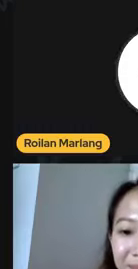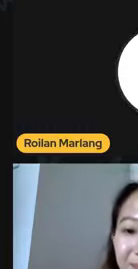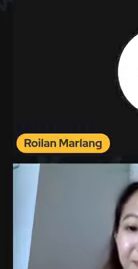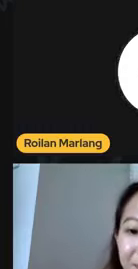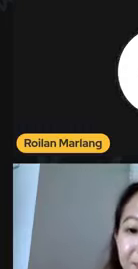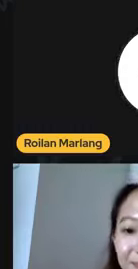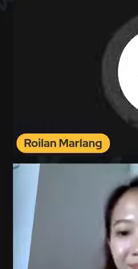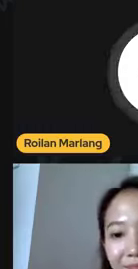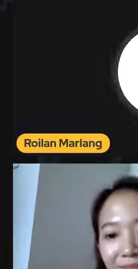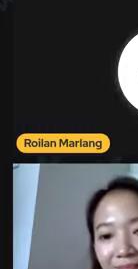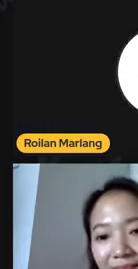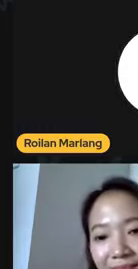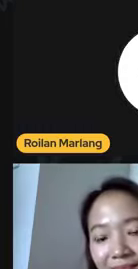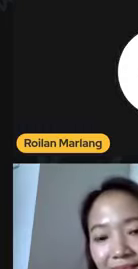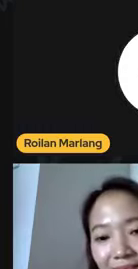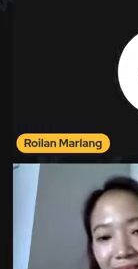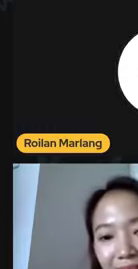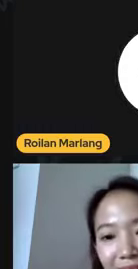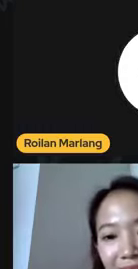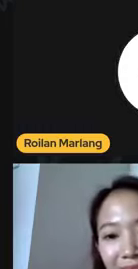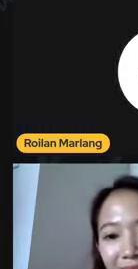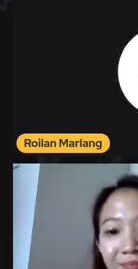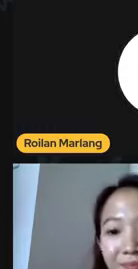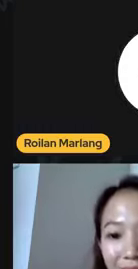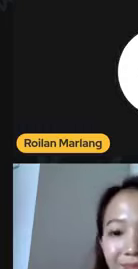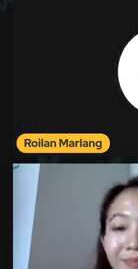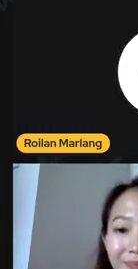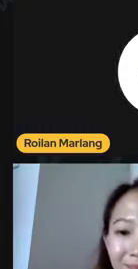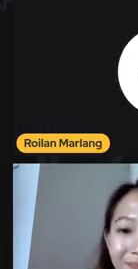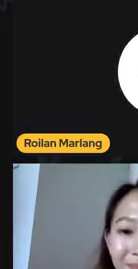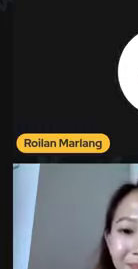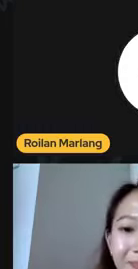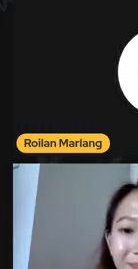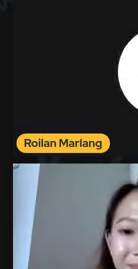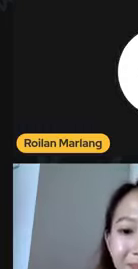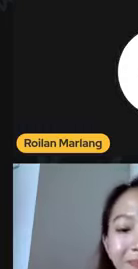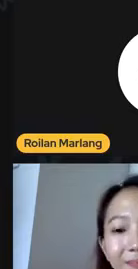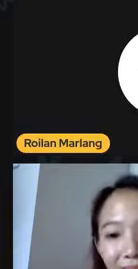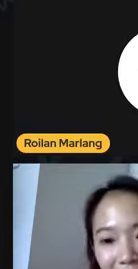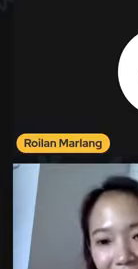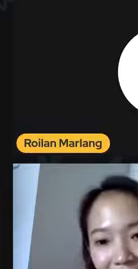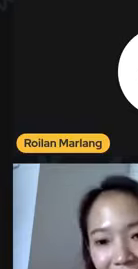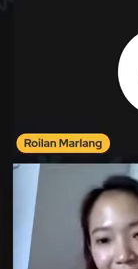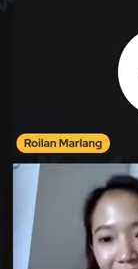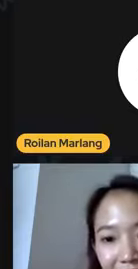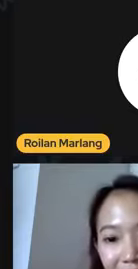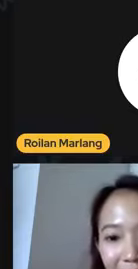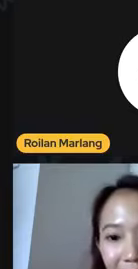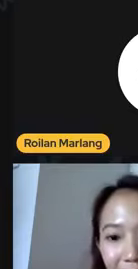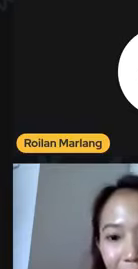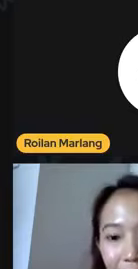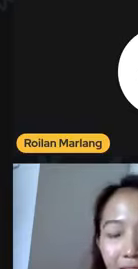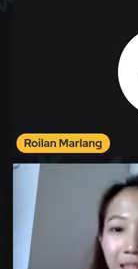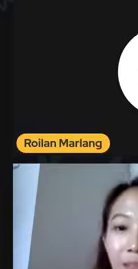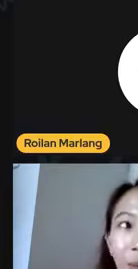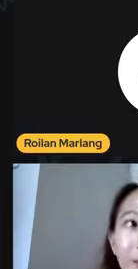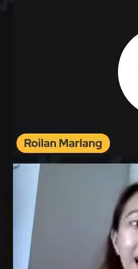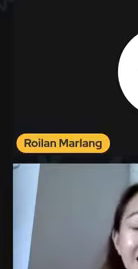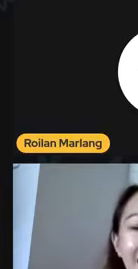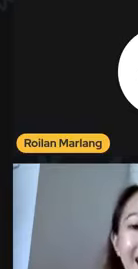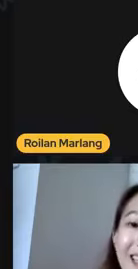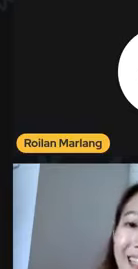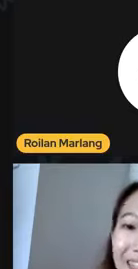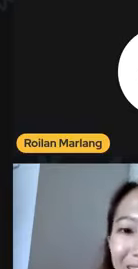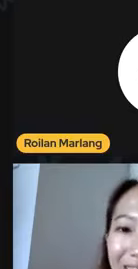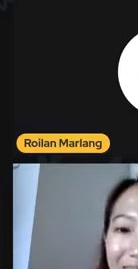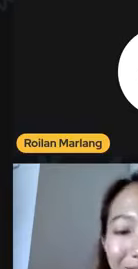Facebook page. We, well, rather they have t-shirts, mugs. Steph, what else do they have? Tote